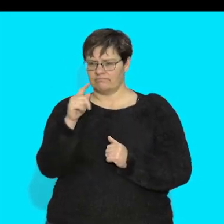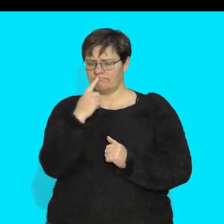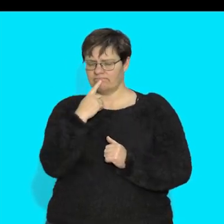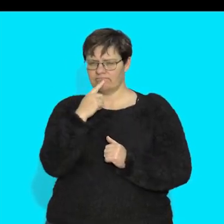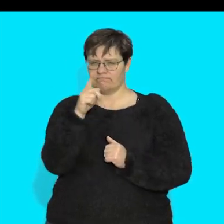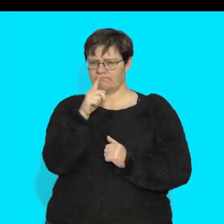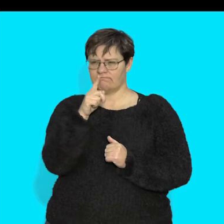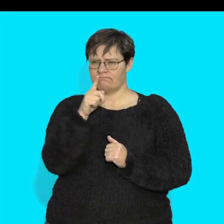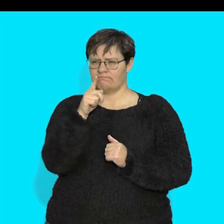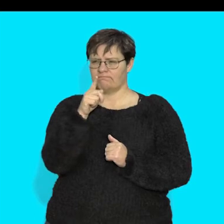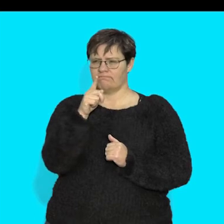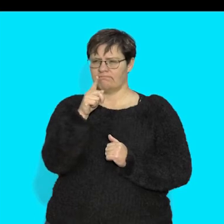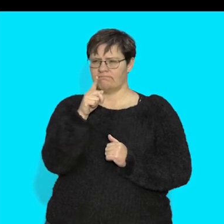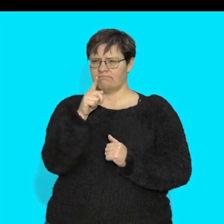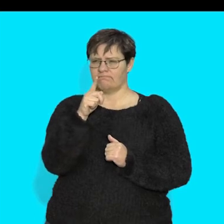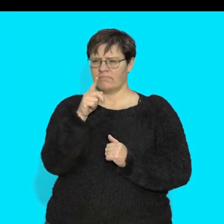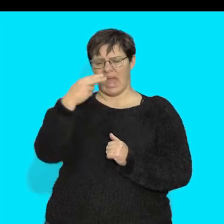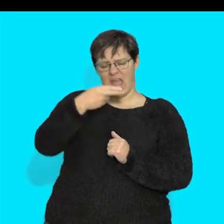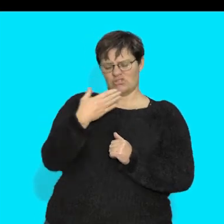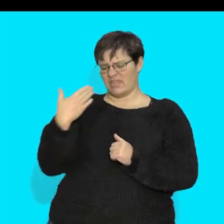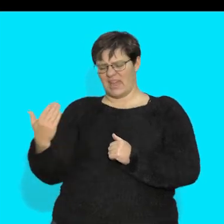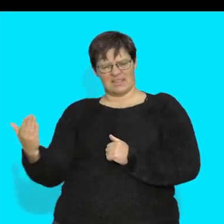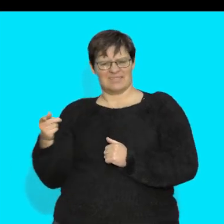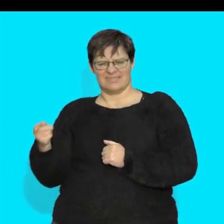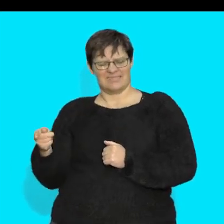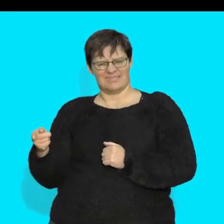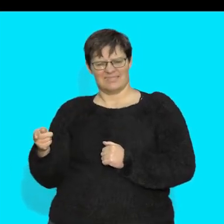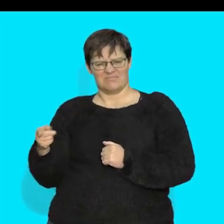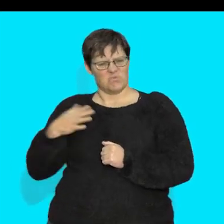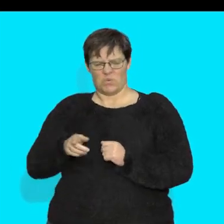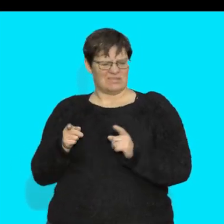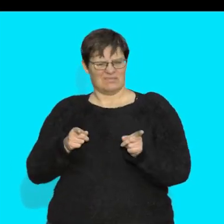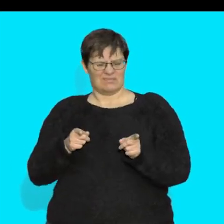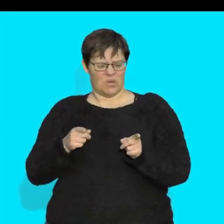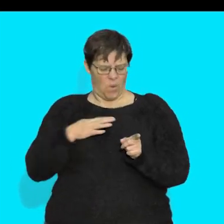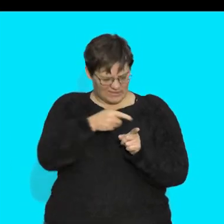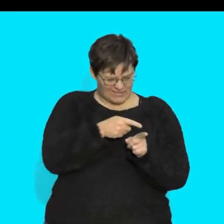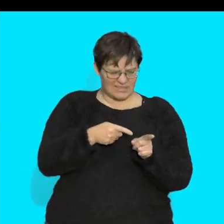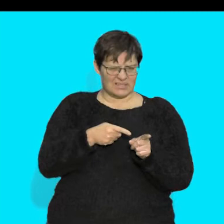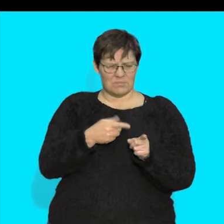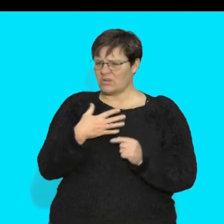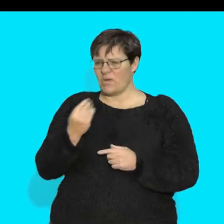hydrogen. The hydrogen's on this side. It's not where we want it.